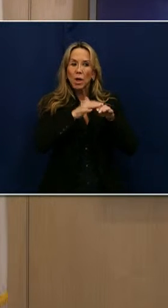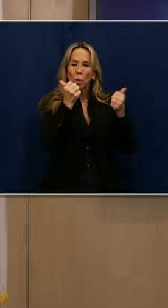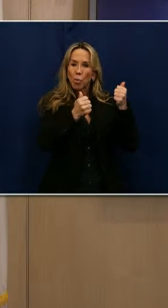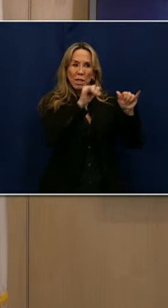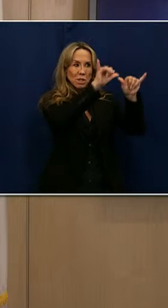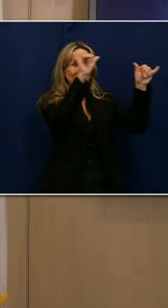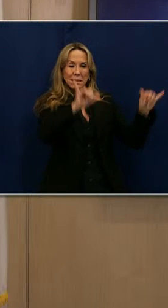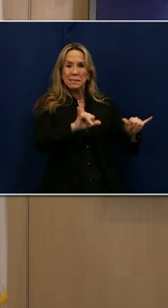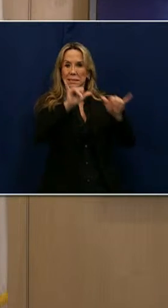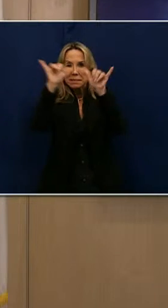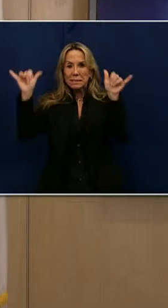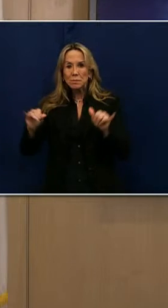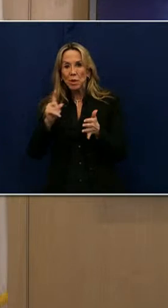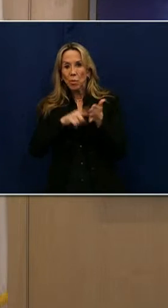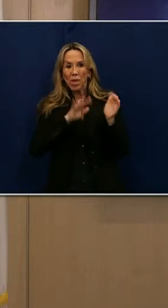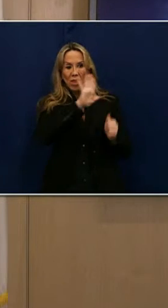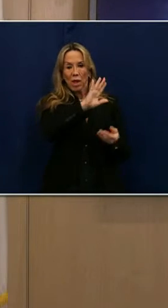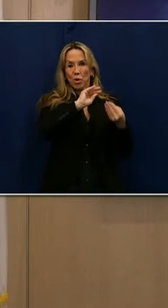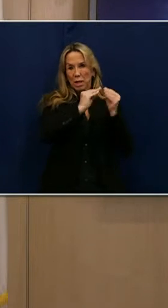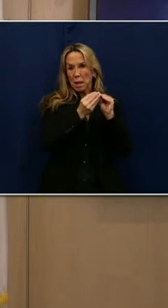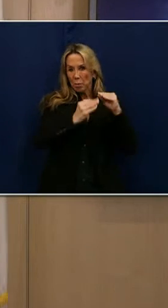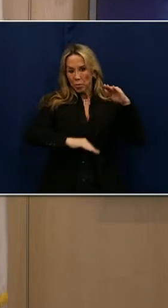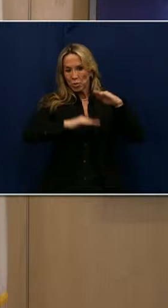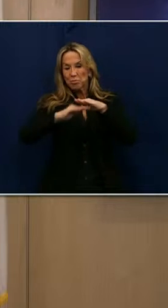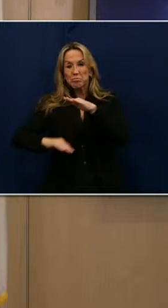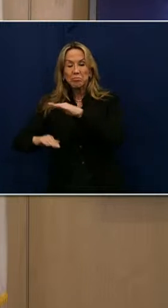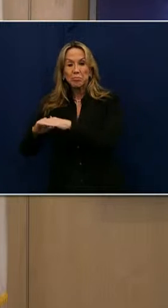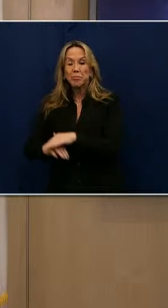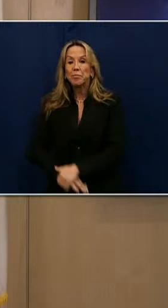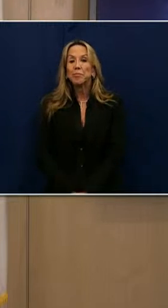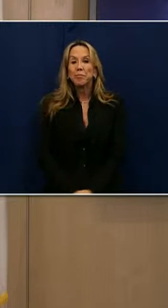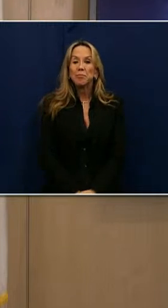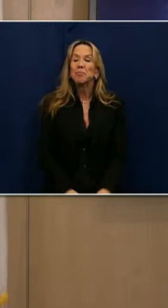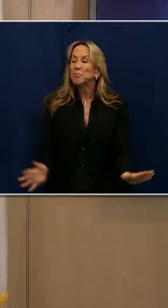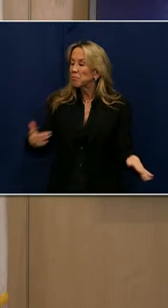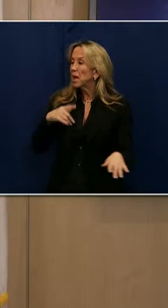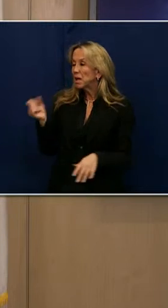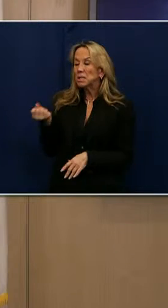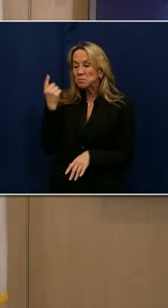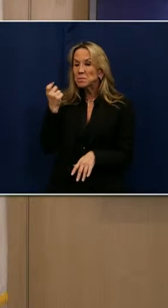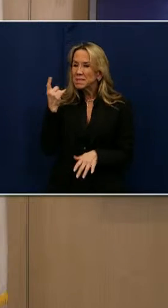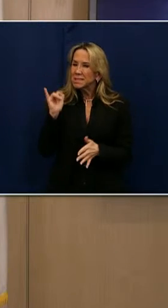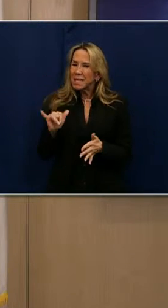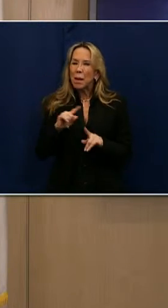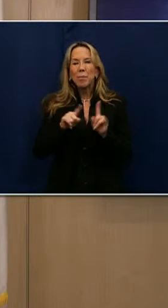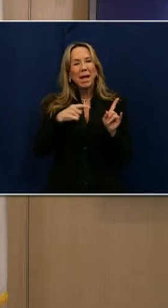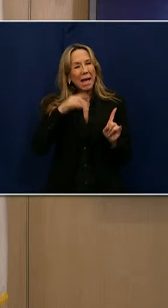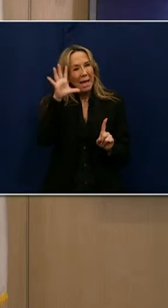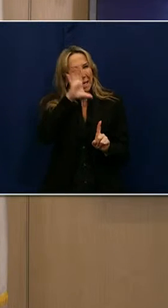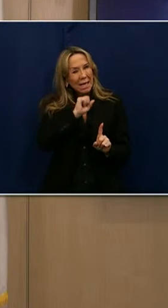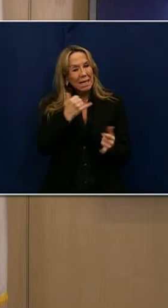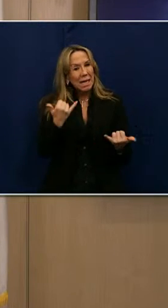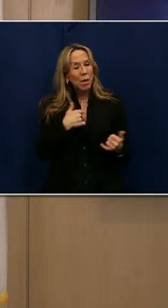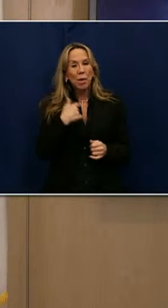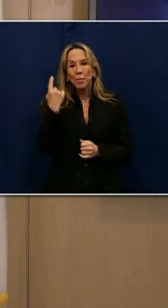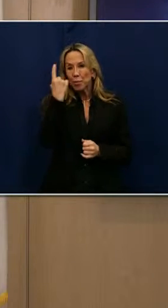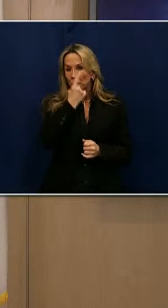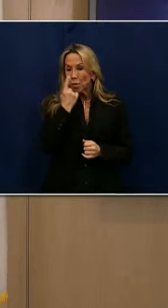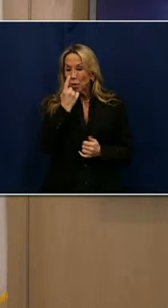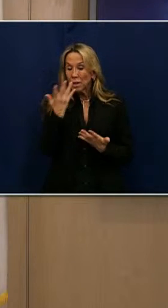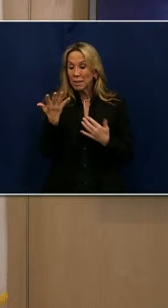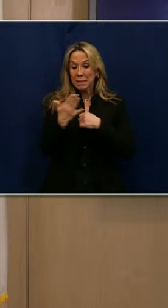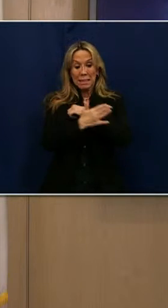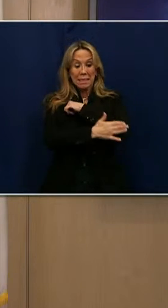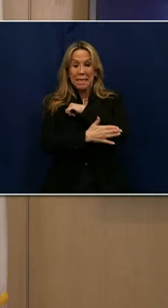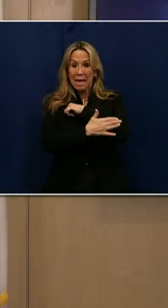on where they're at capacity-wise. I get that, and I get that that's been going on, but I guess what I'm wondering is, as the county